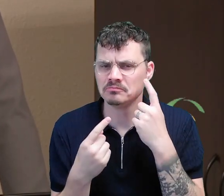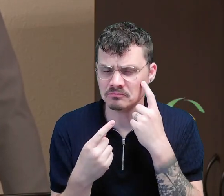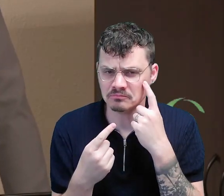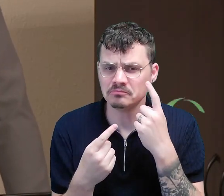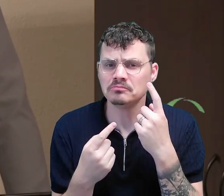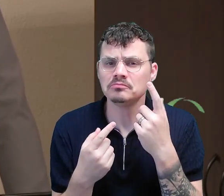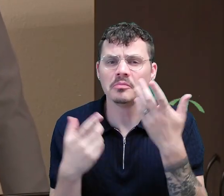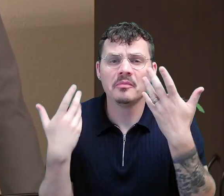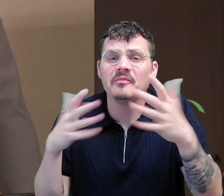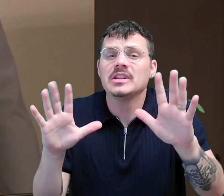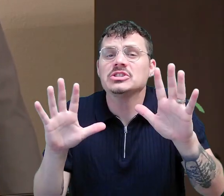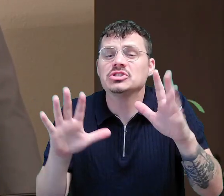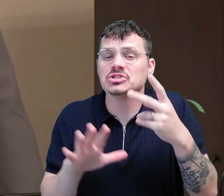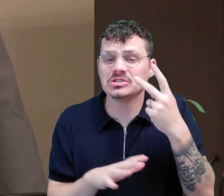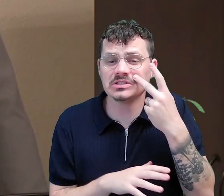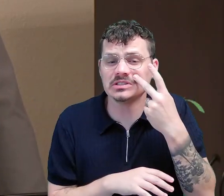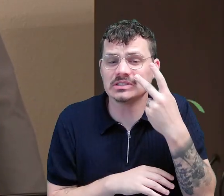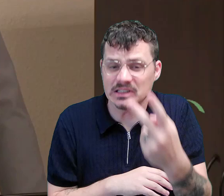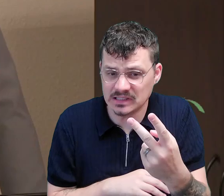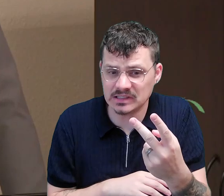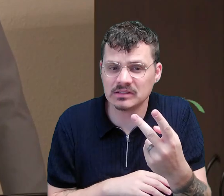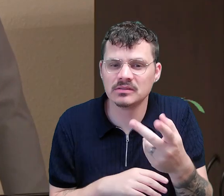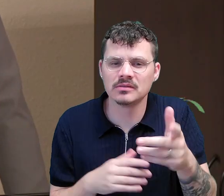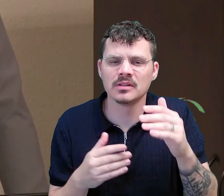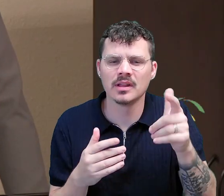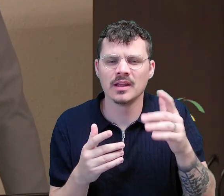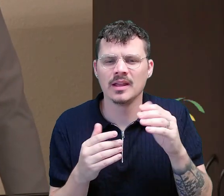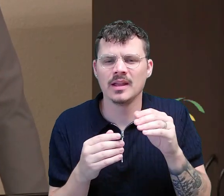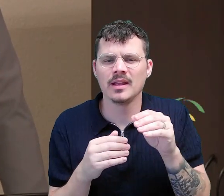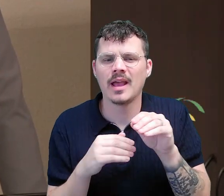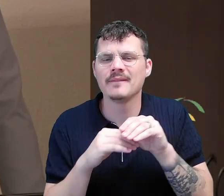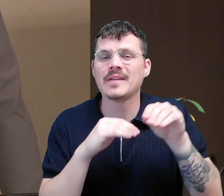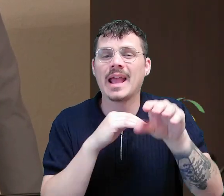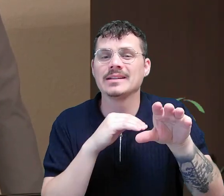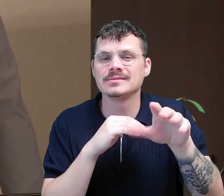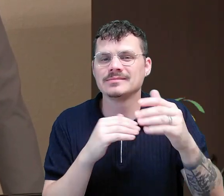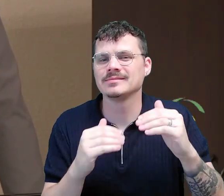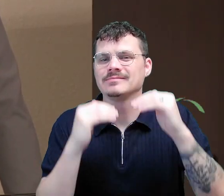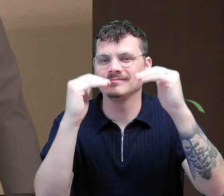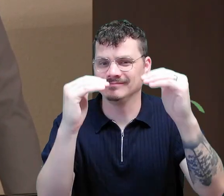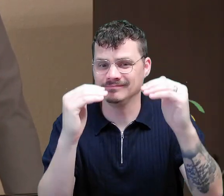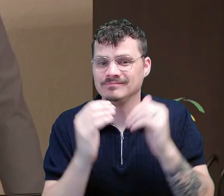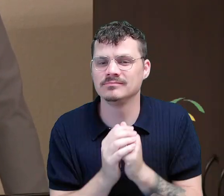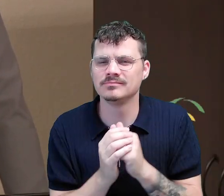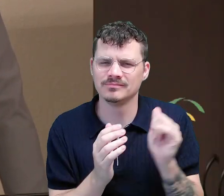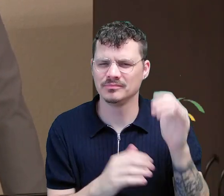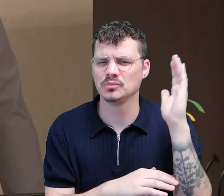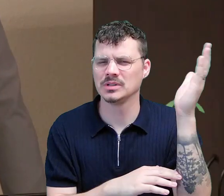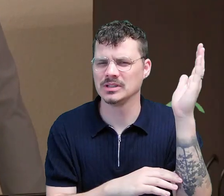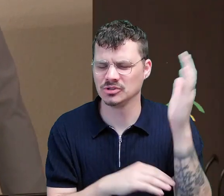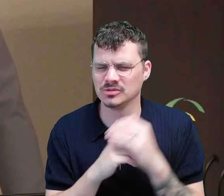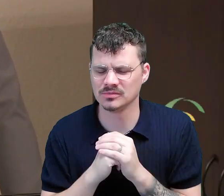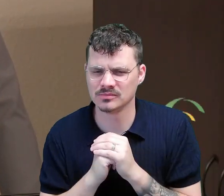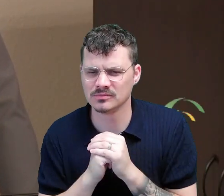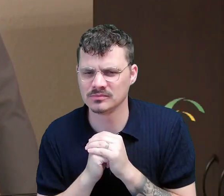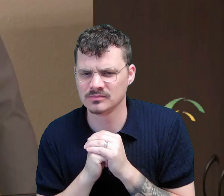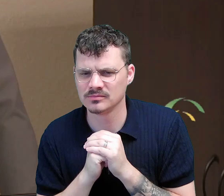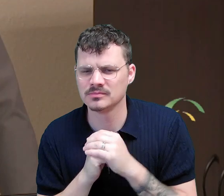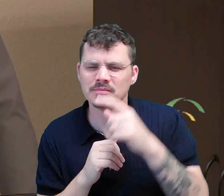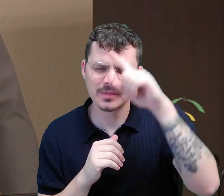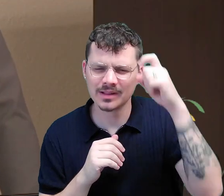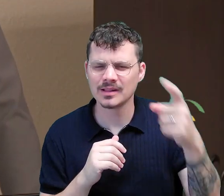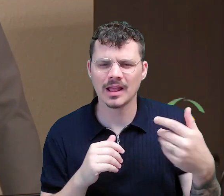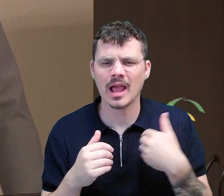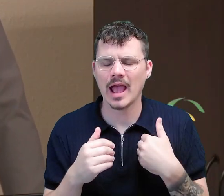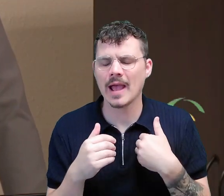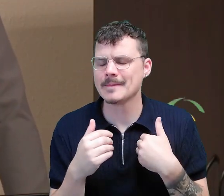you just listened to the advanced directives presentation, because there is such